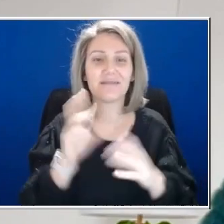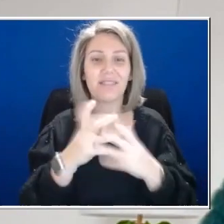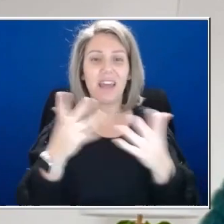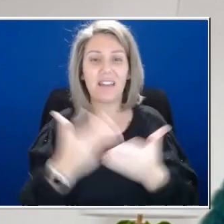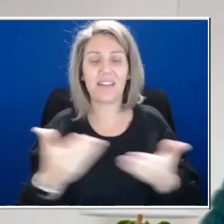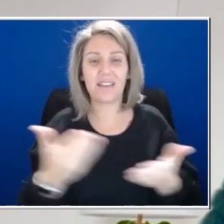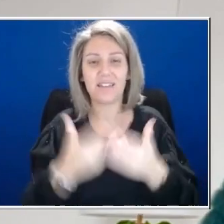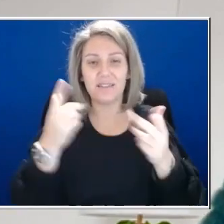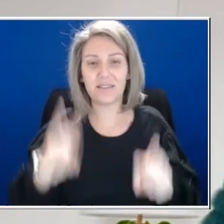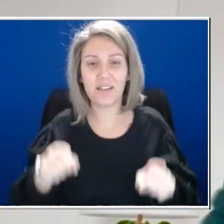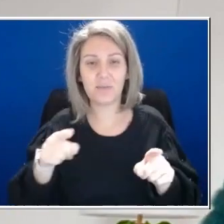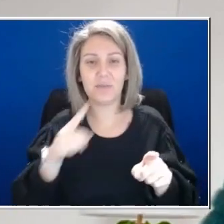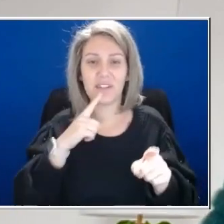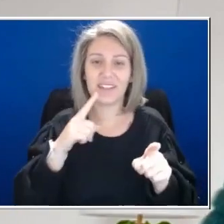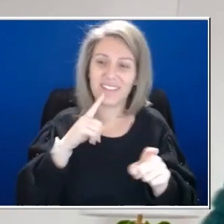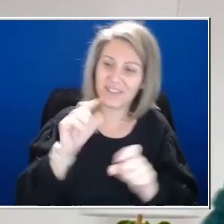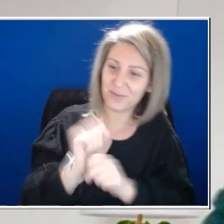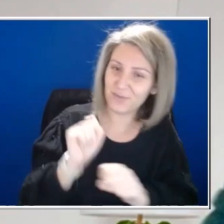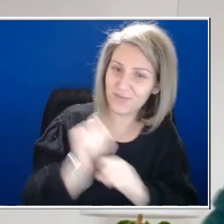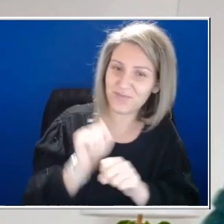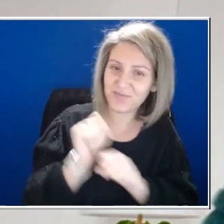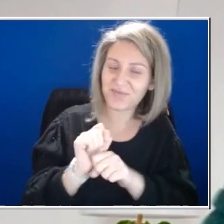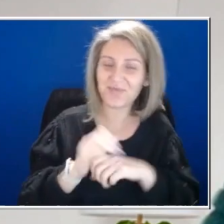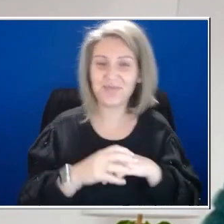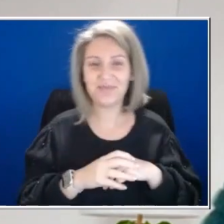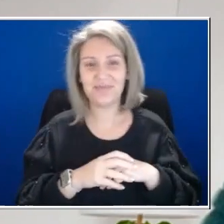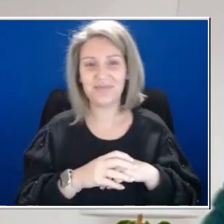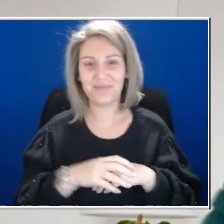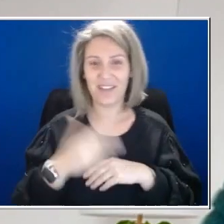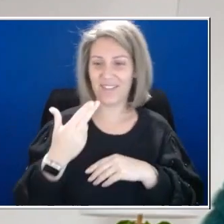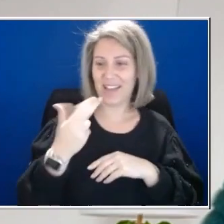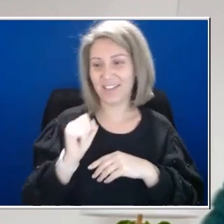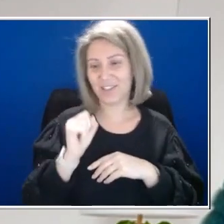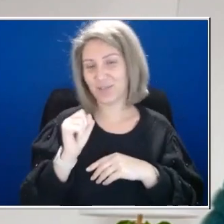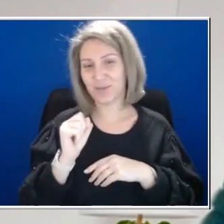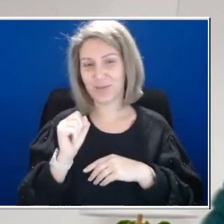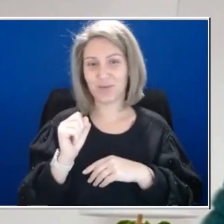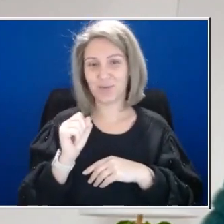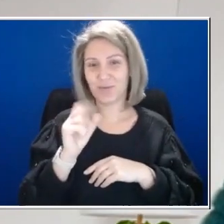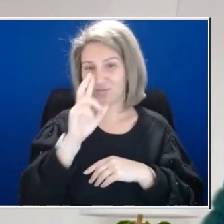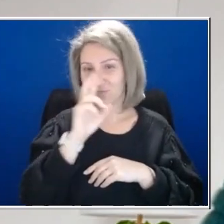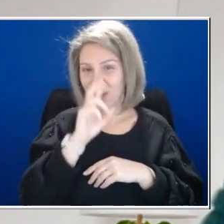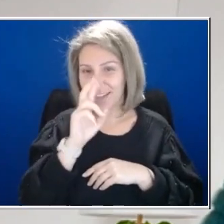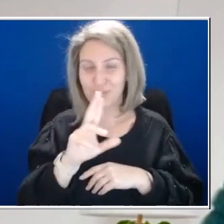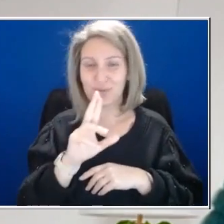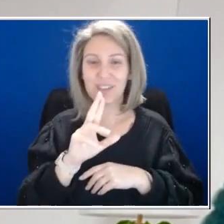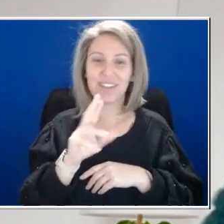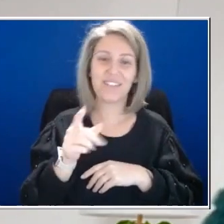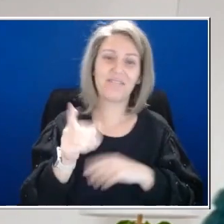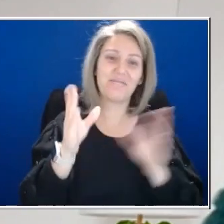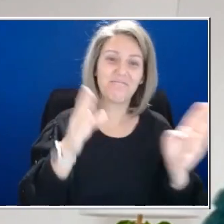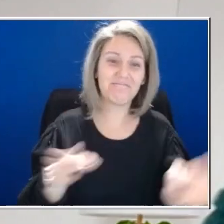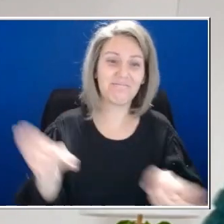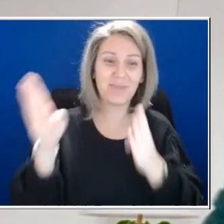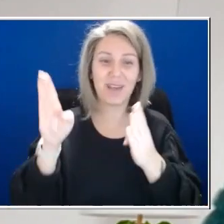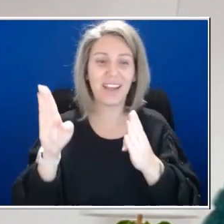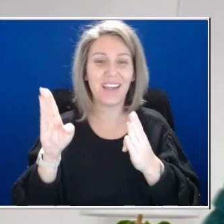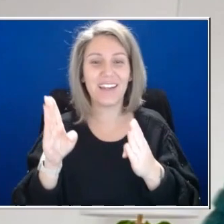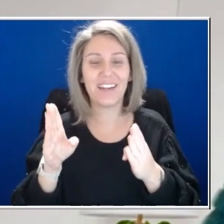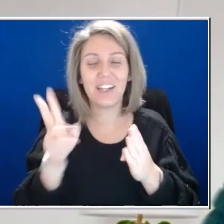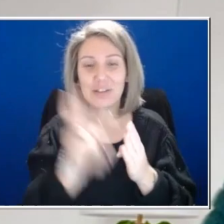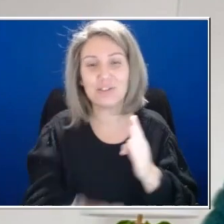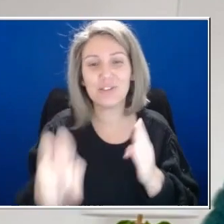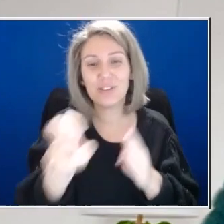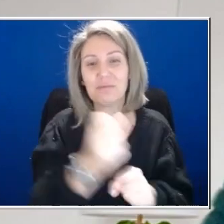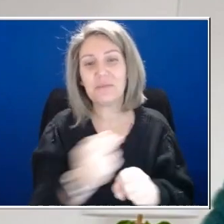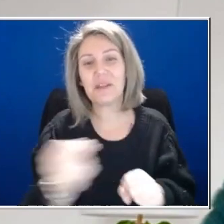lots of stuff happening at work. I've got a high school freshman who's, you know, they're planning a big trip for next year, so I'm